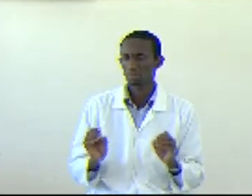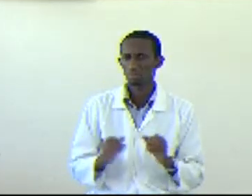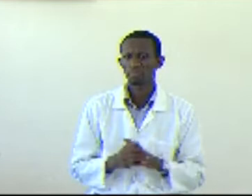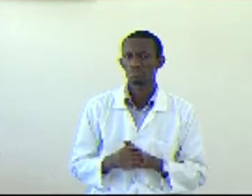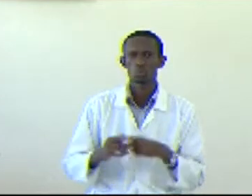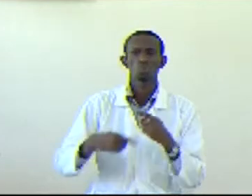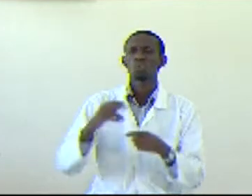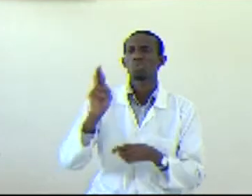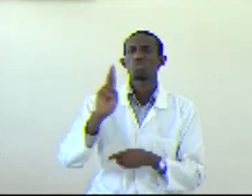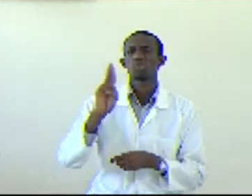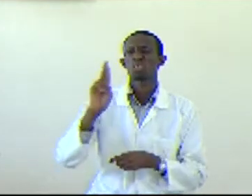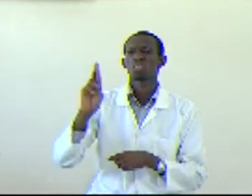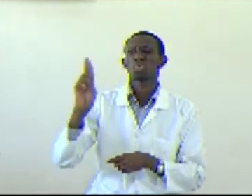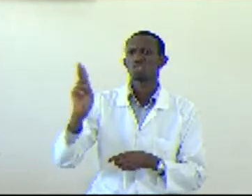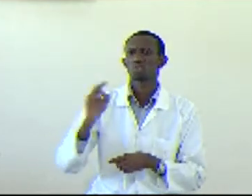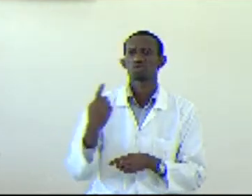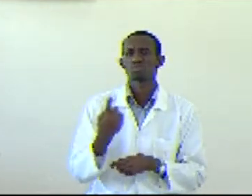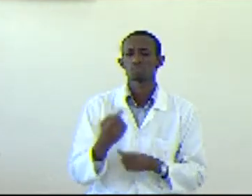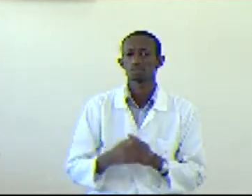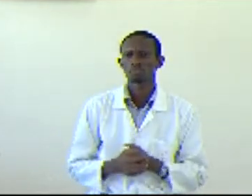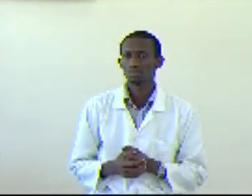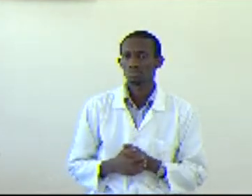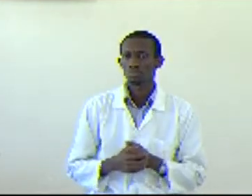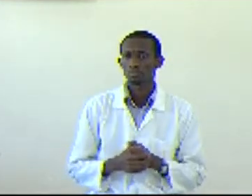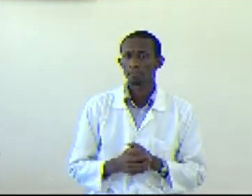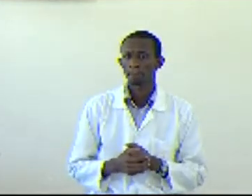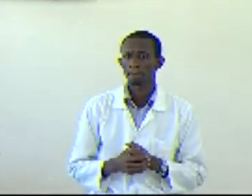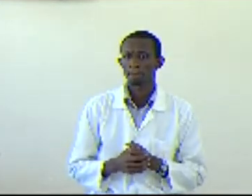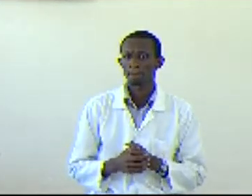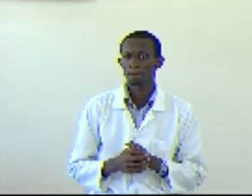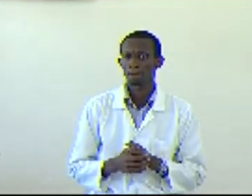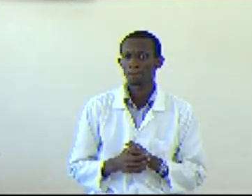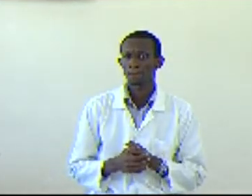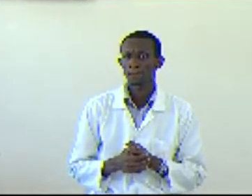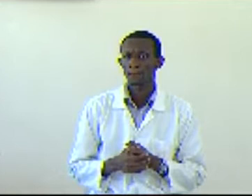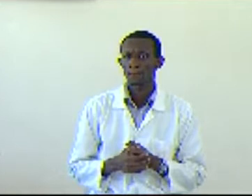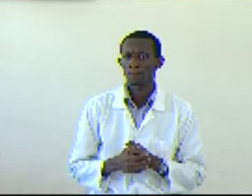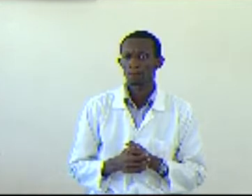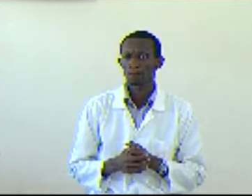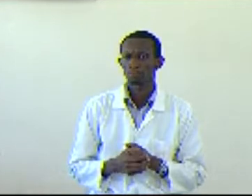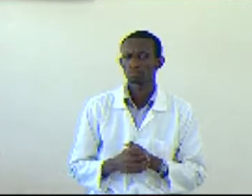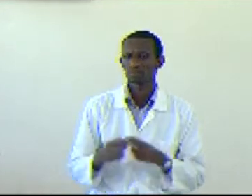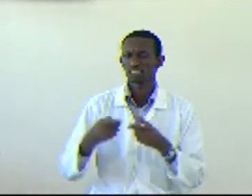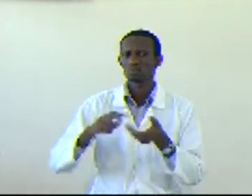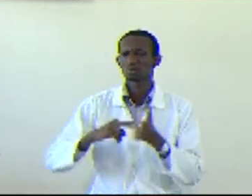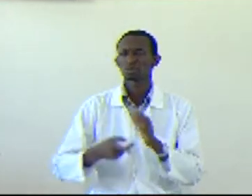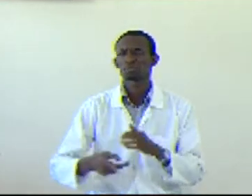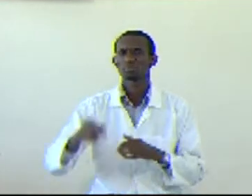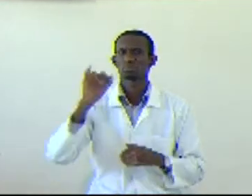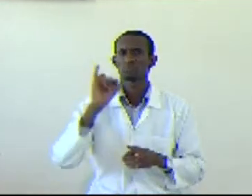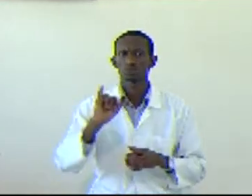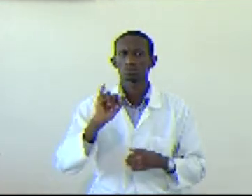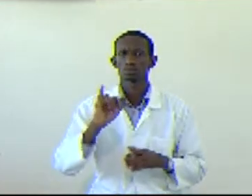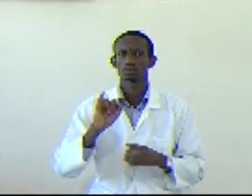L that we suppose now to have here. So then this means that E, it